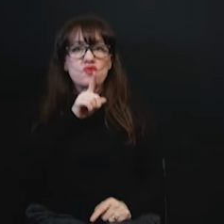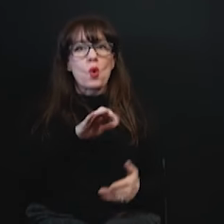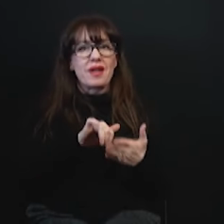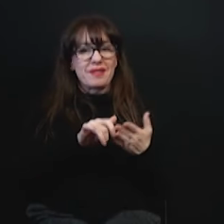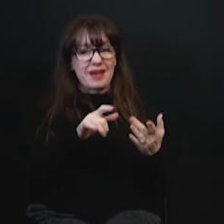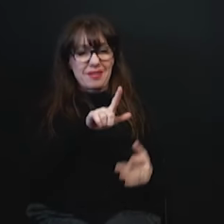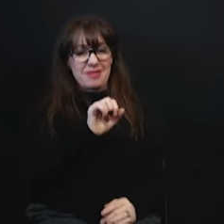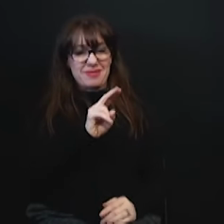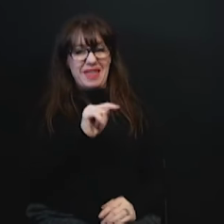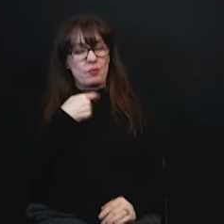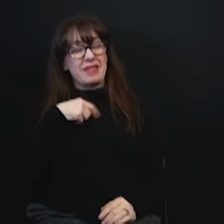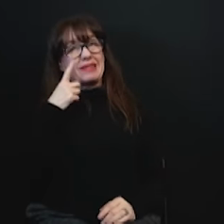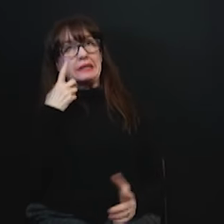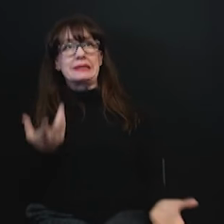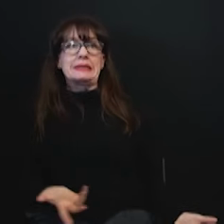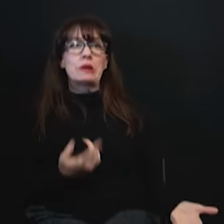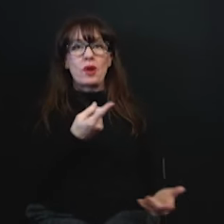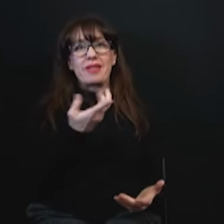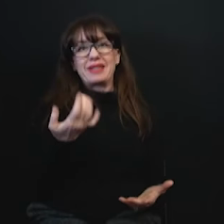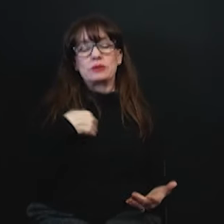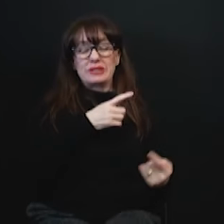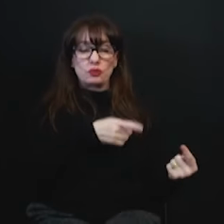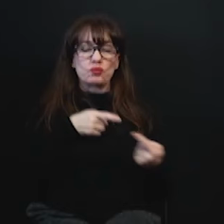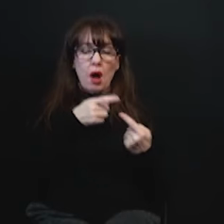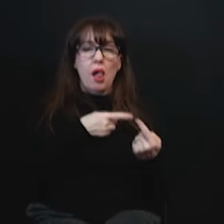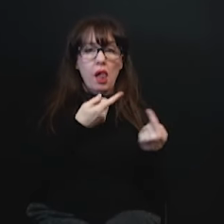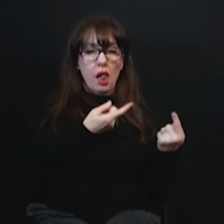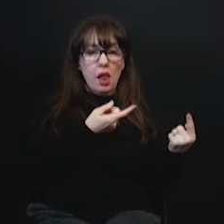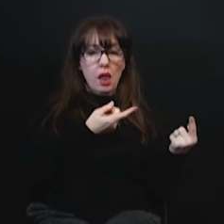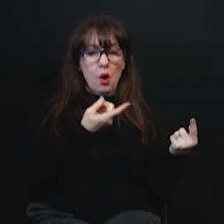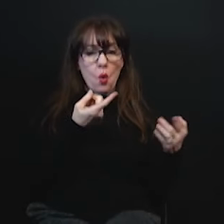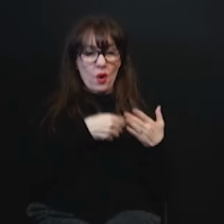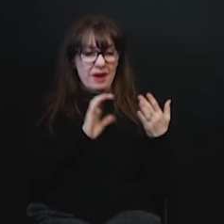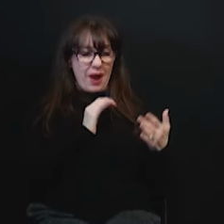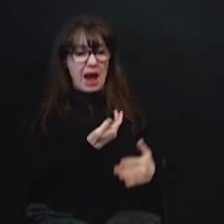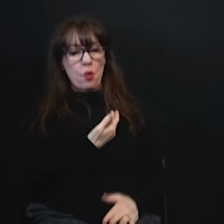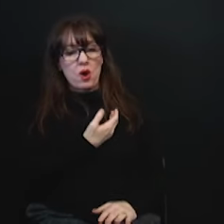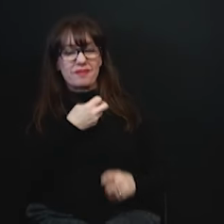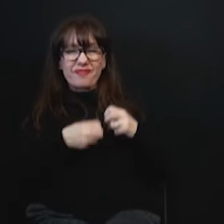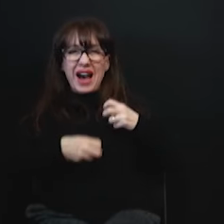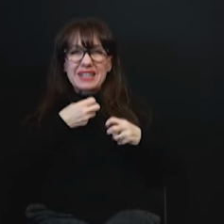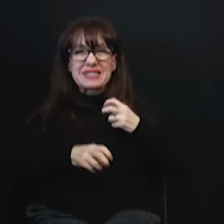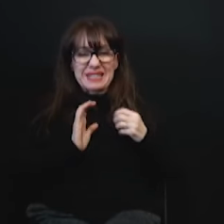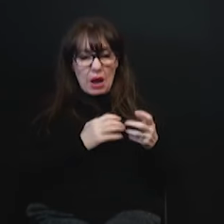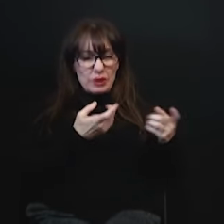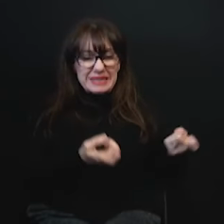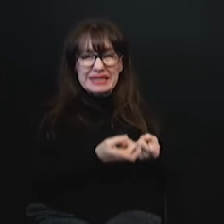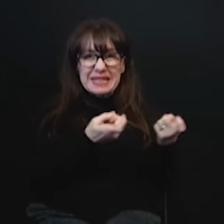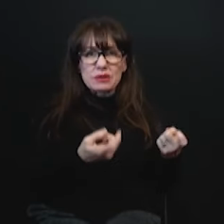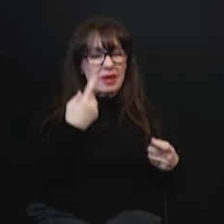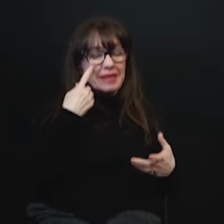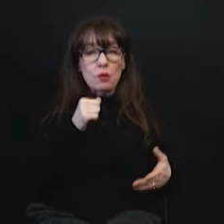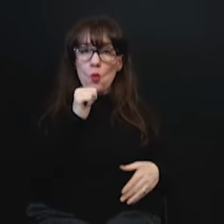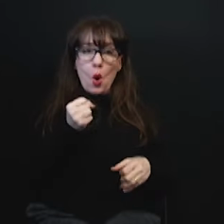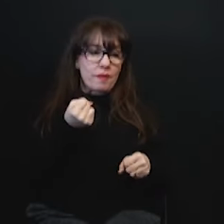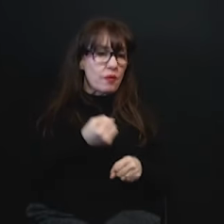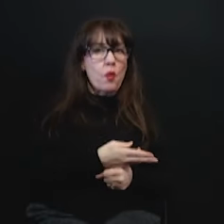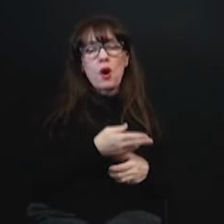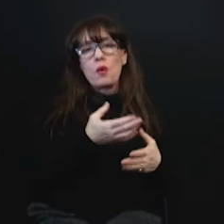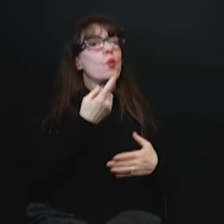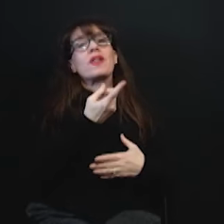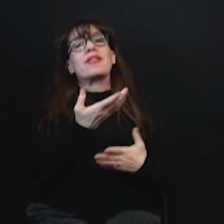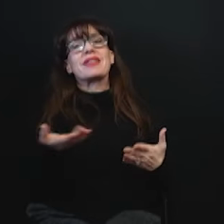Lent, we think about what are the things that we struggle with. What are our vices? What are our sins that we think we'll never overcome? What are the things